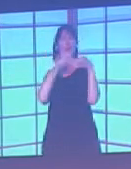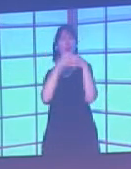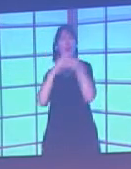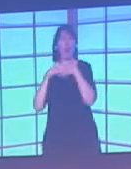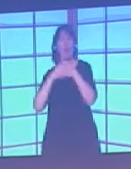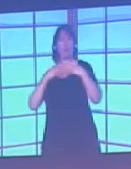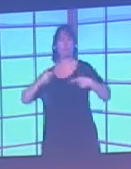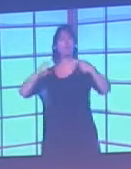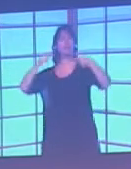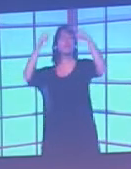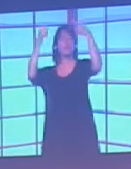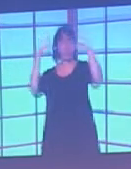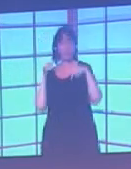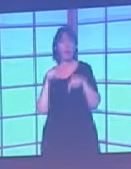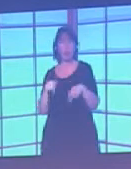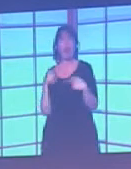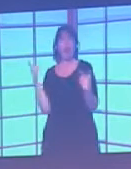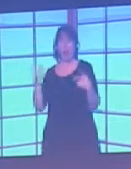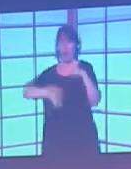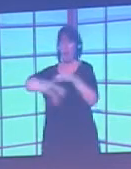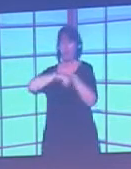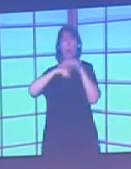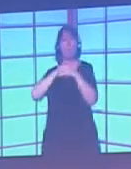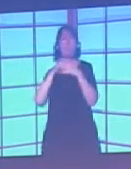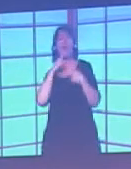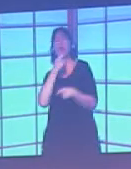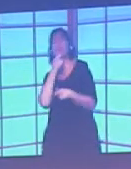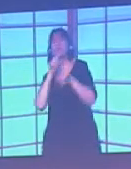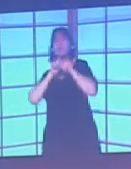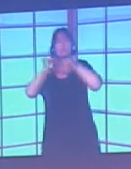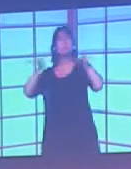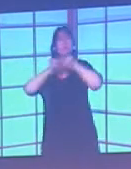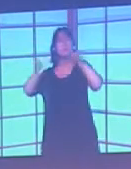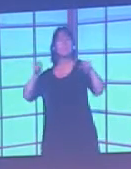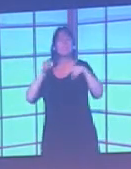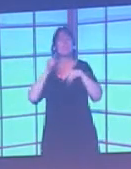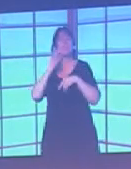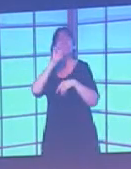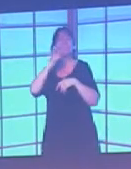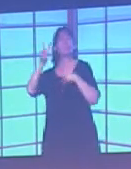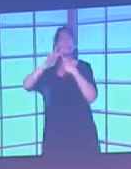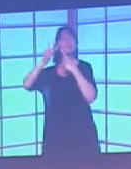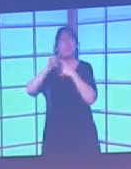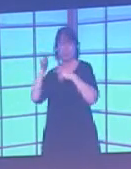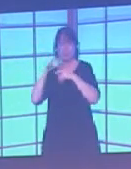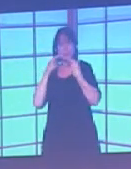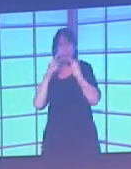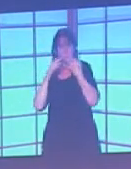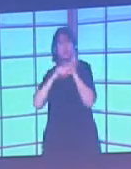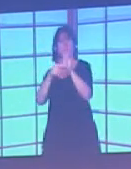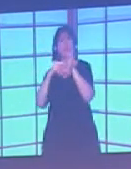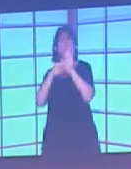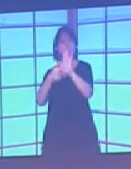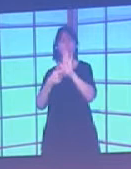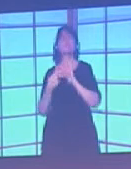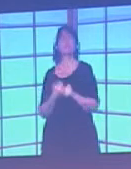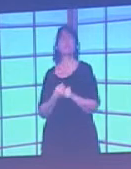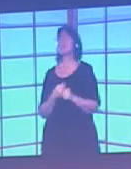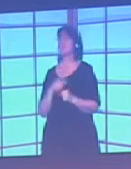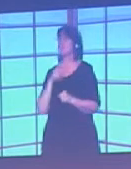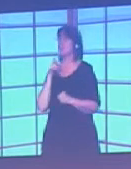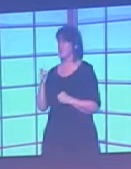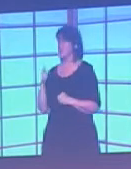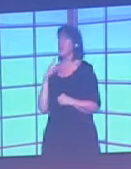of their sports and football coverage for that weekend. I know that you are working closely with some of the clubs, and in